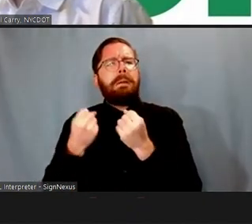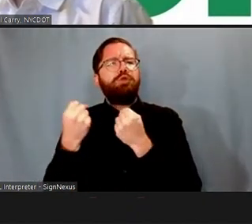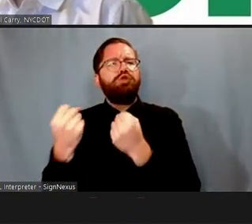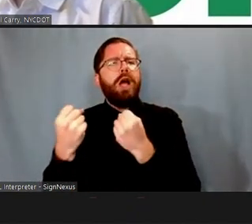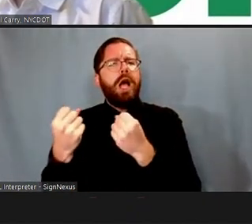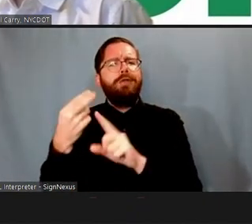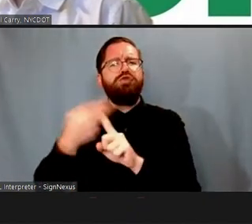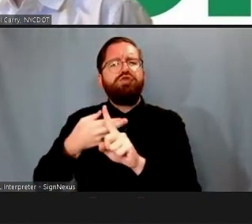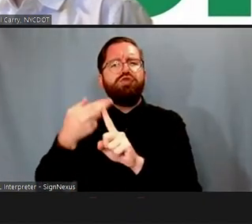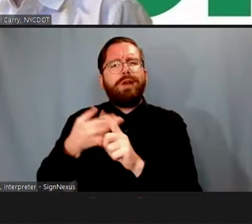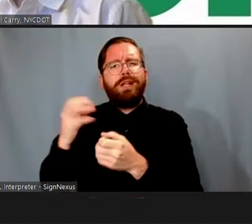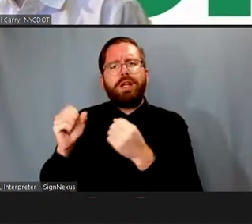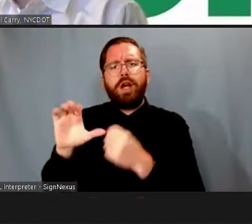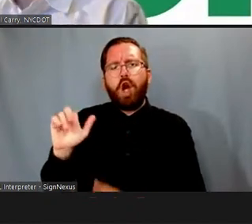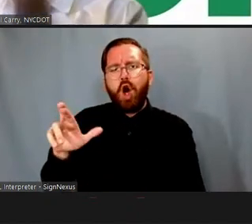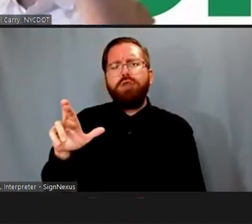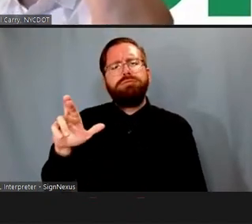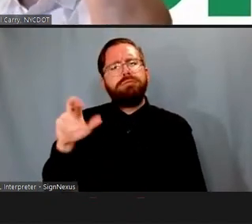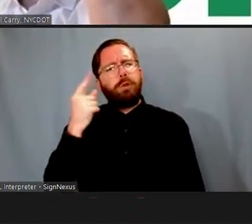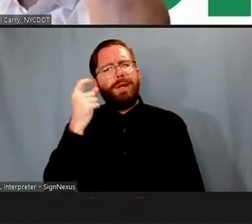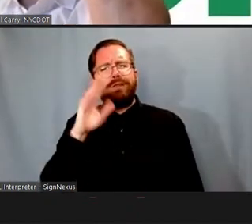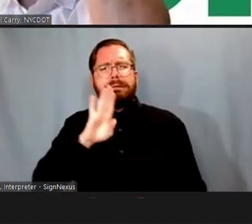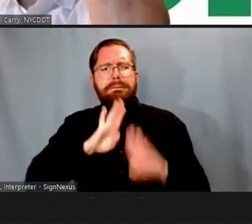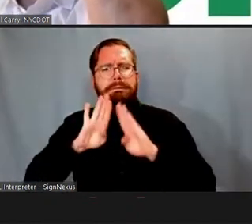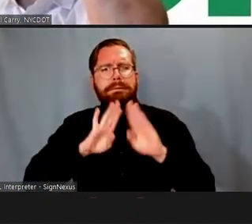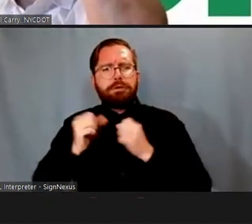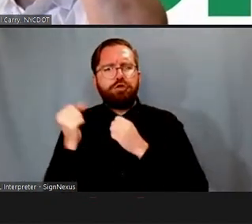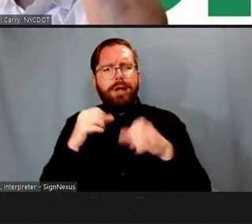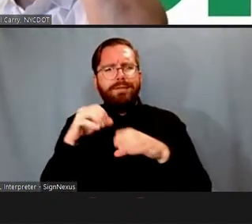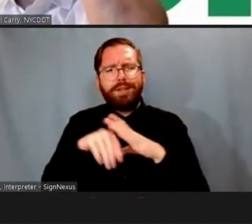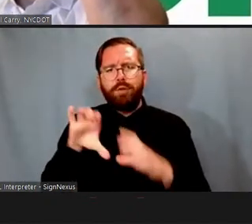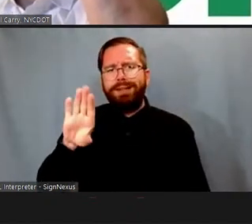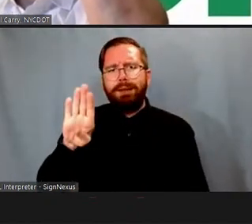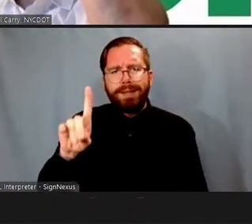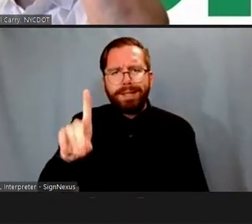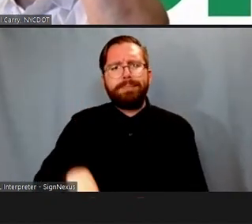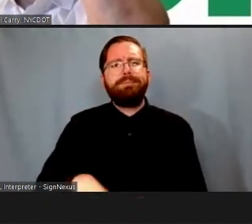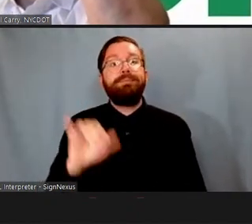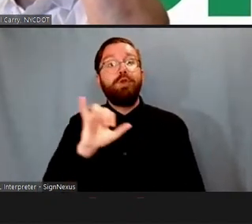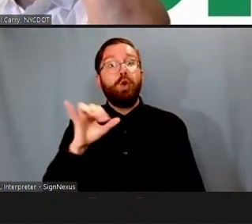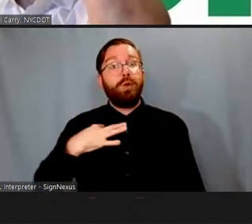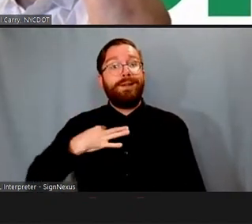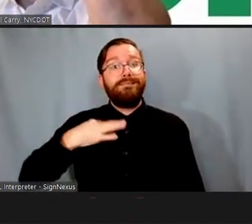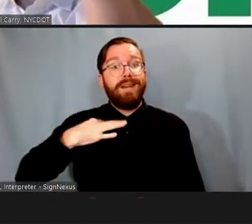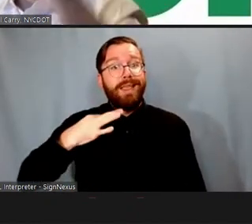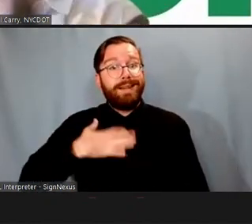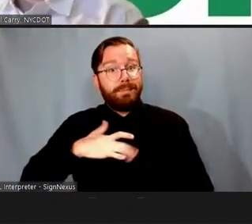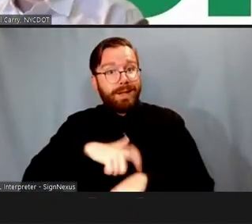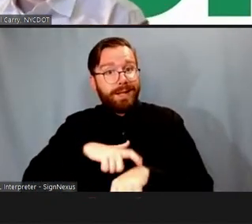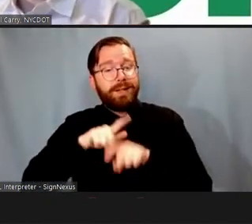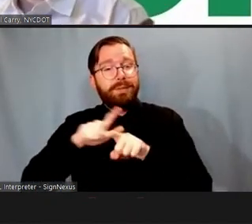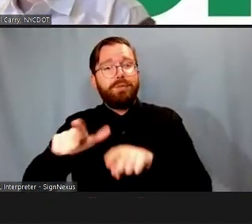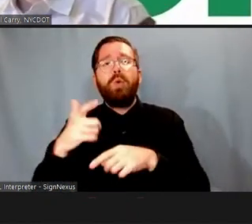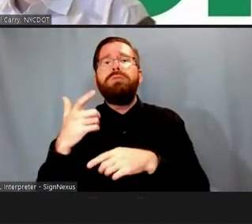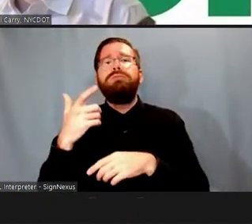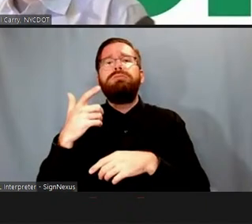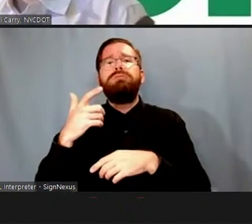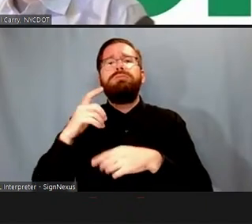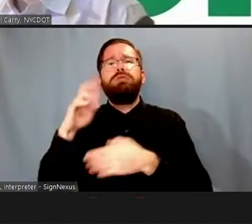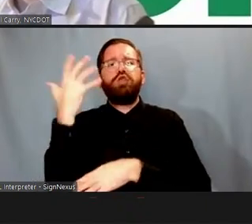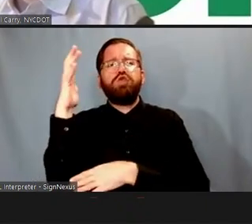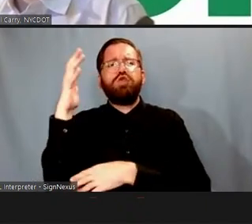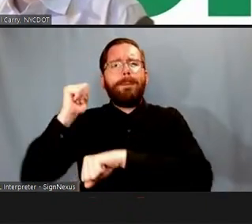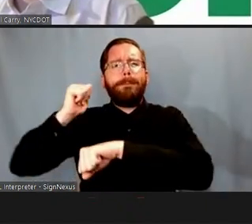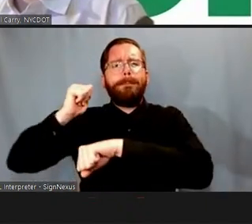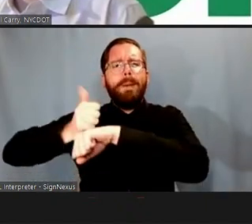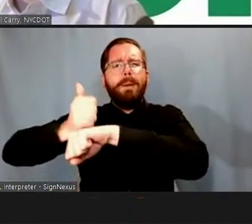to drive into the district i also donate my time to uh plant street trees over 300 street trees